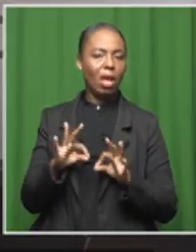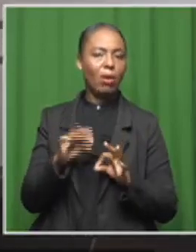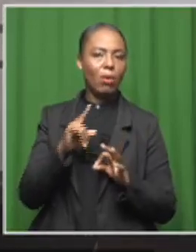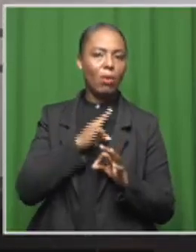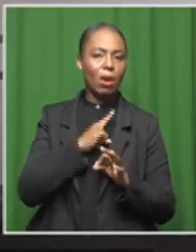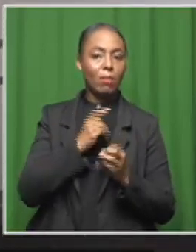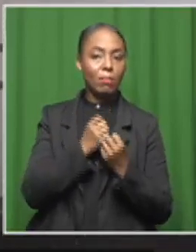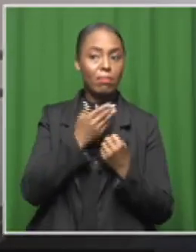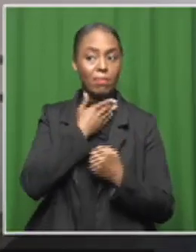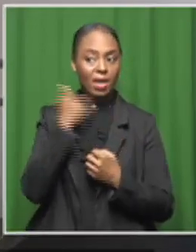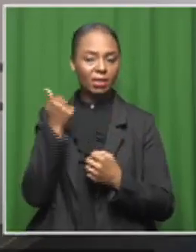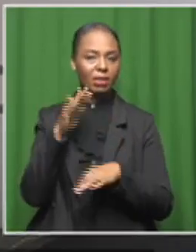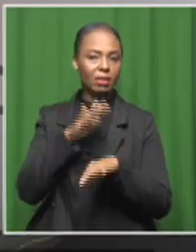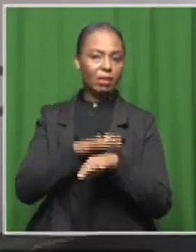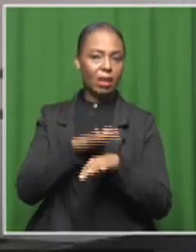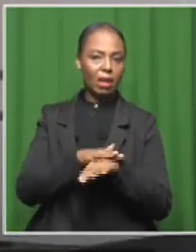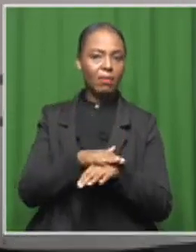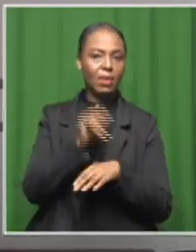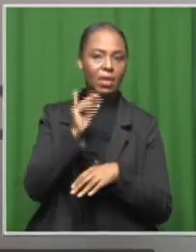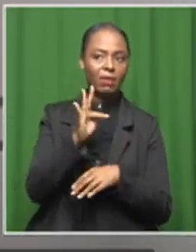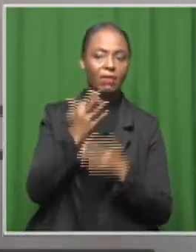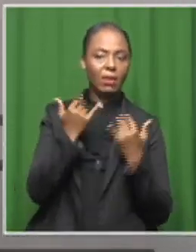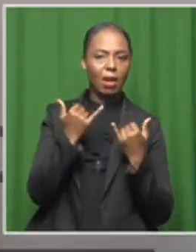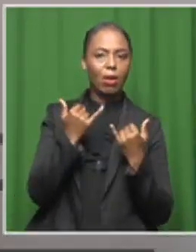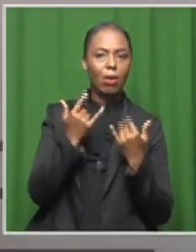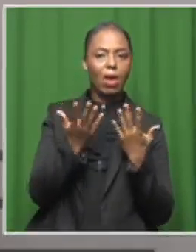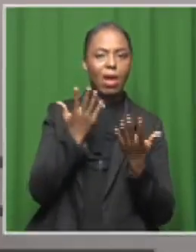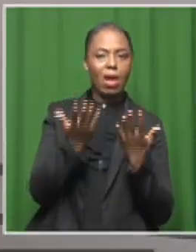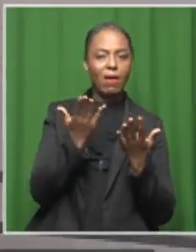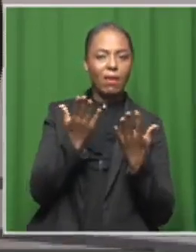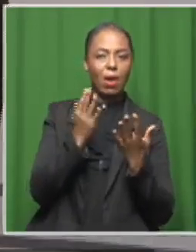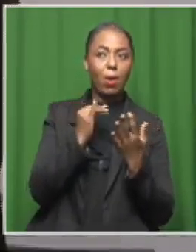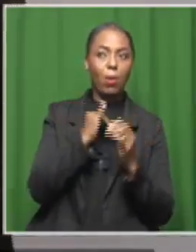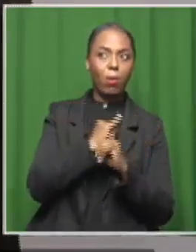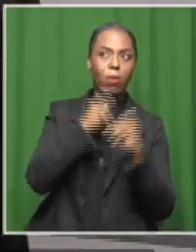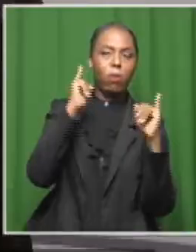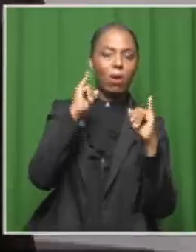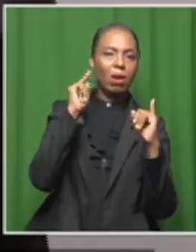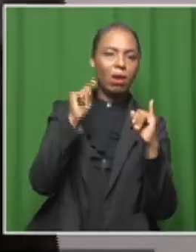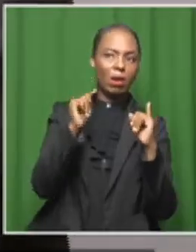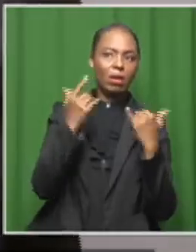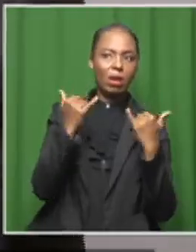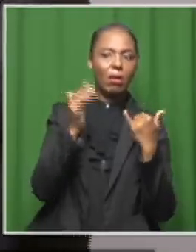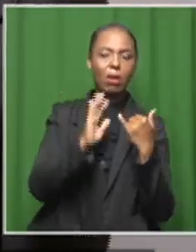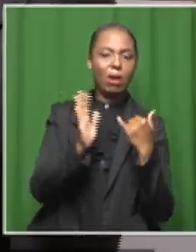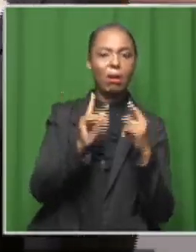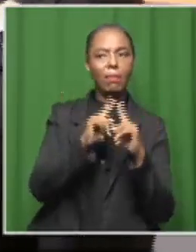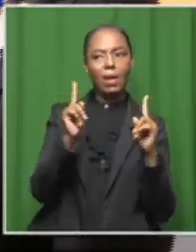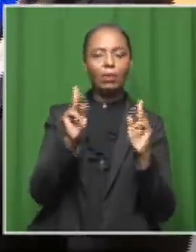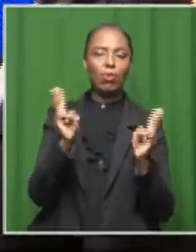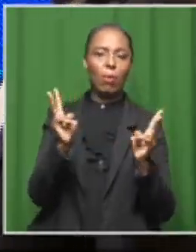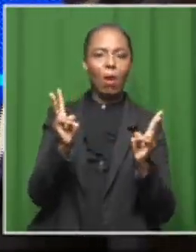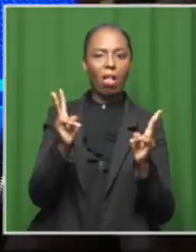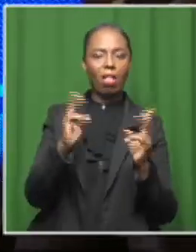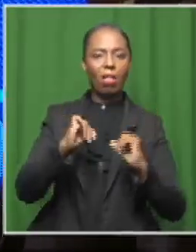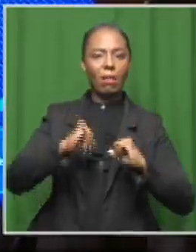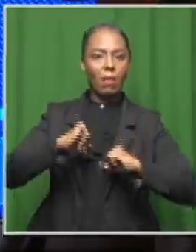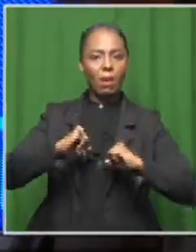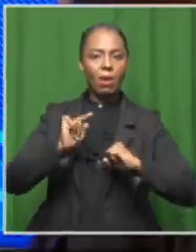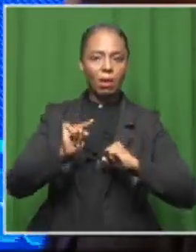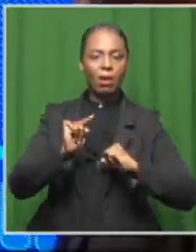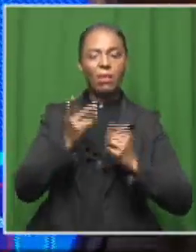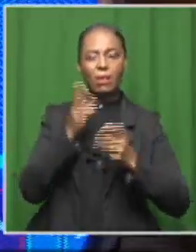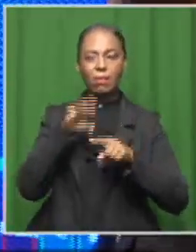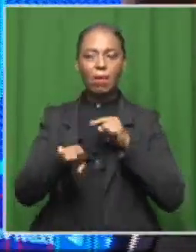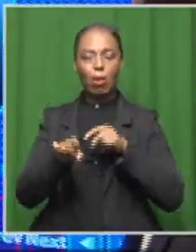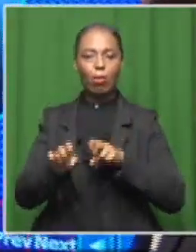to enter the market is when there's blood in the water, blood on the street, sorry. So what we do when there's a lot of volatility, we look for opportunities. For example,